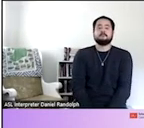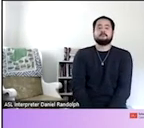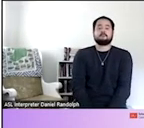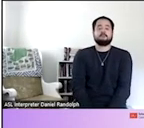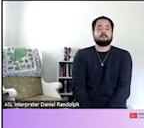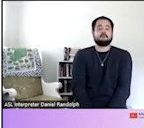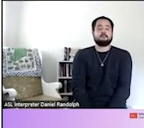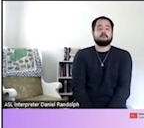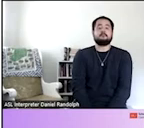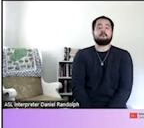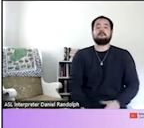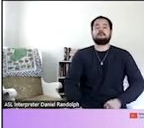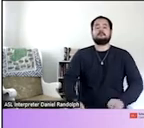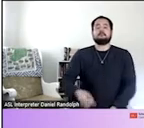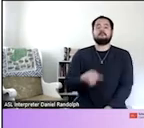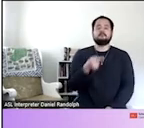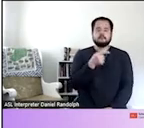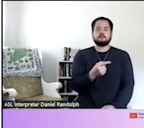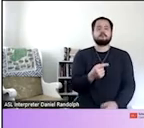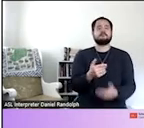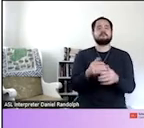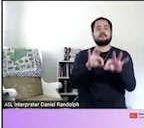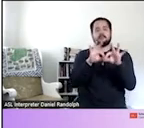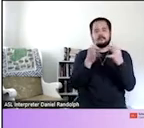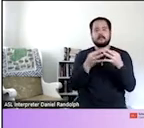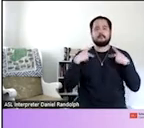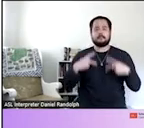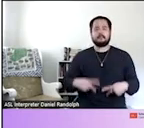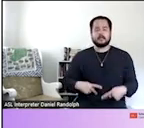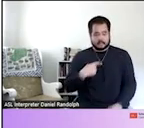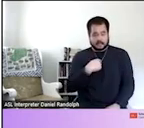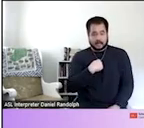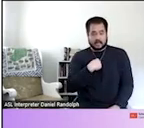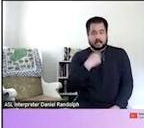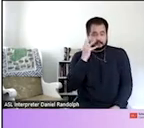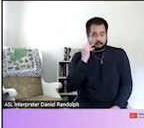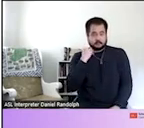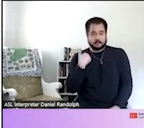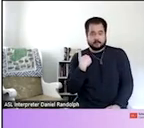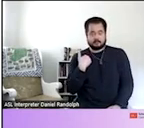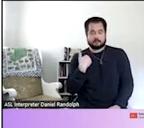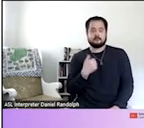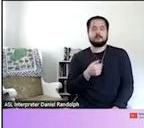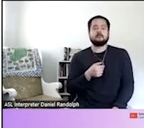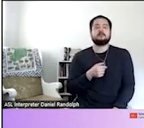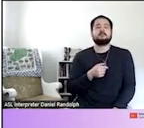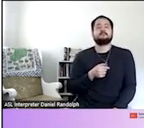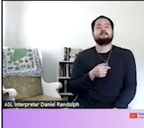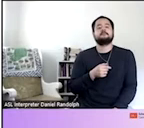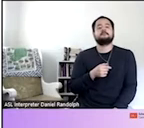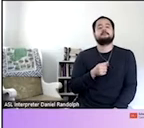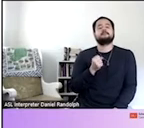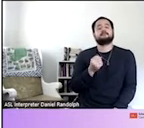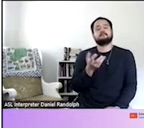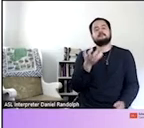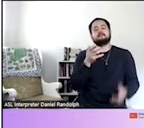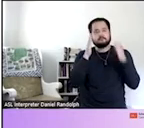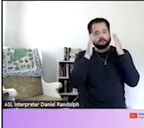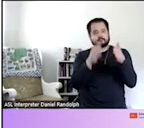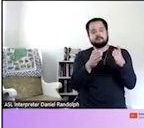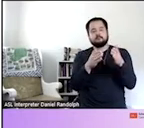it was a family and a patient of mine that really helped me think about and, highlight this. And I